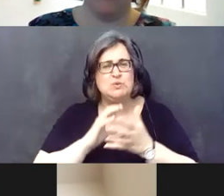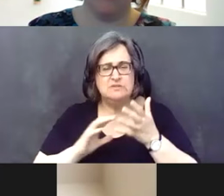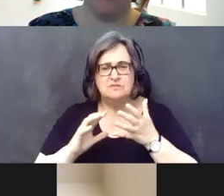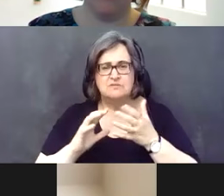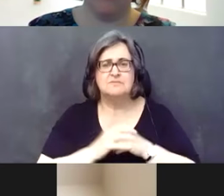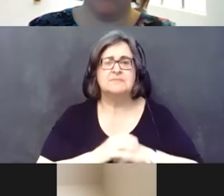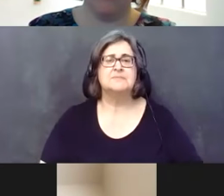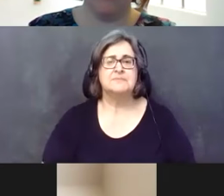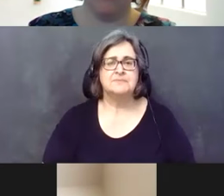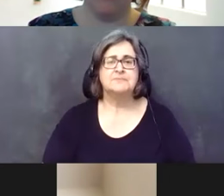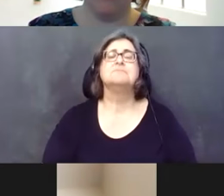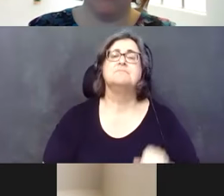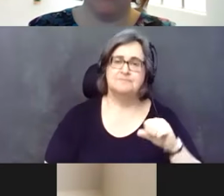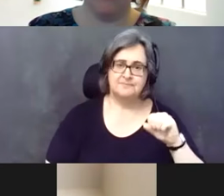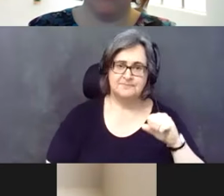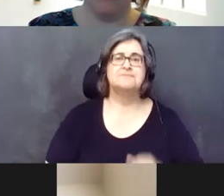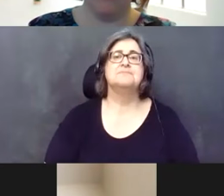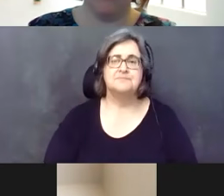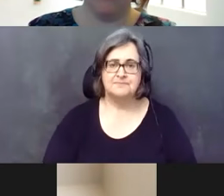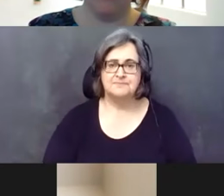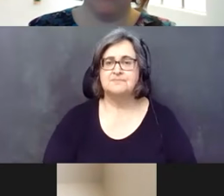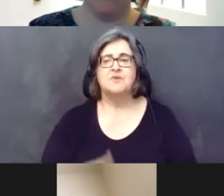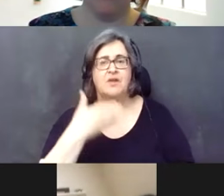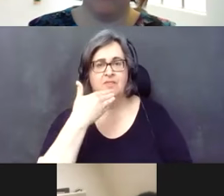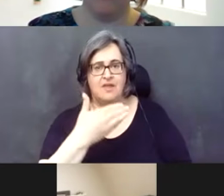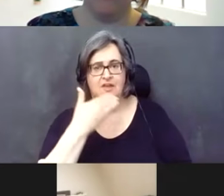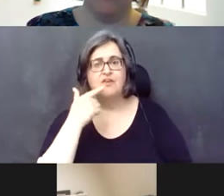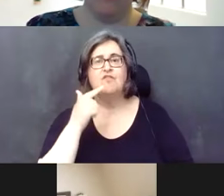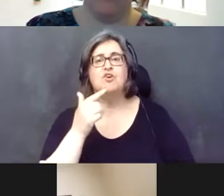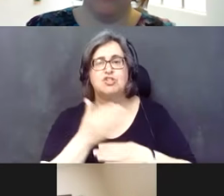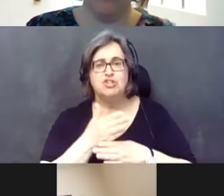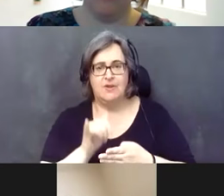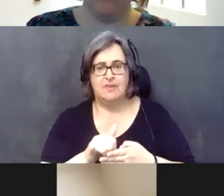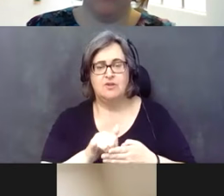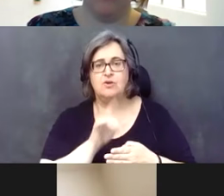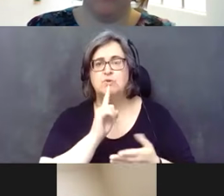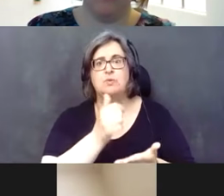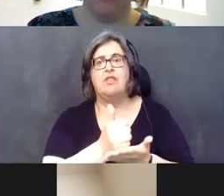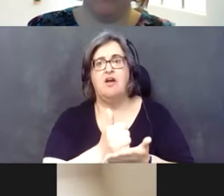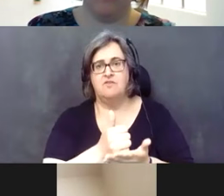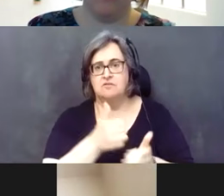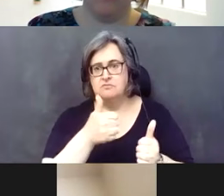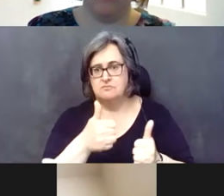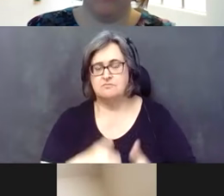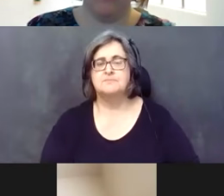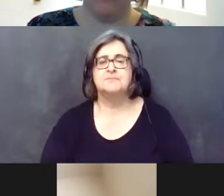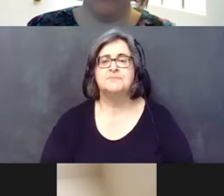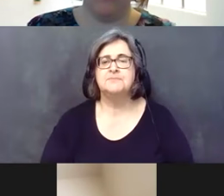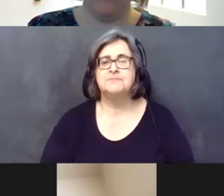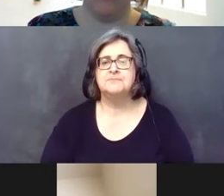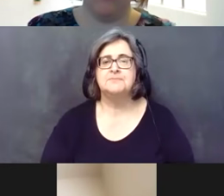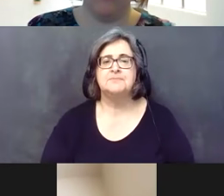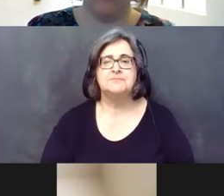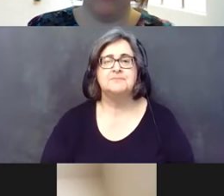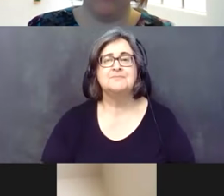with. Yes. Thank you for sharing that information, Tracy. It was very helpful. All right,